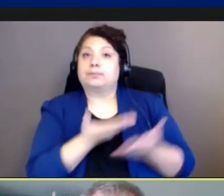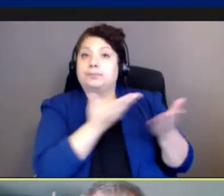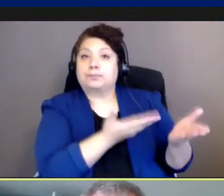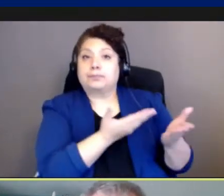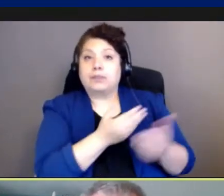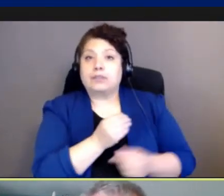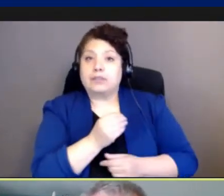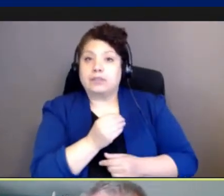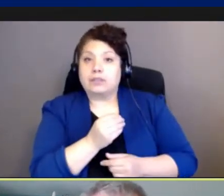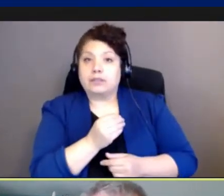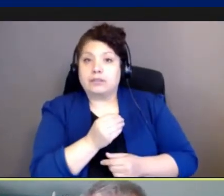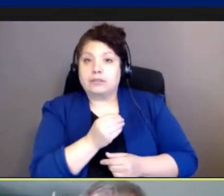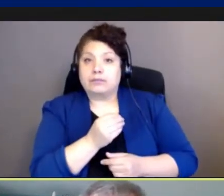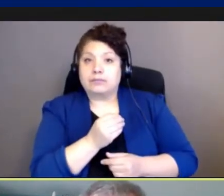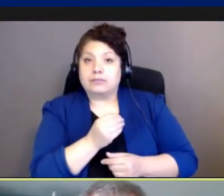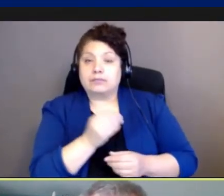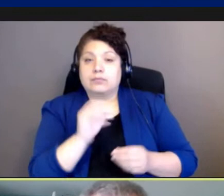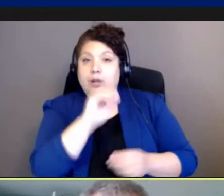OPS.